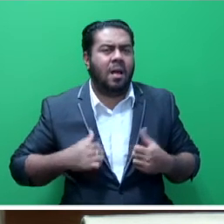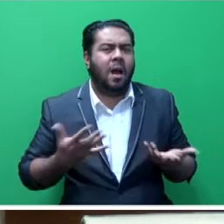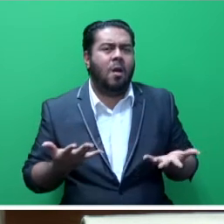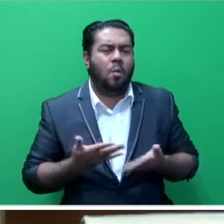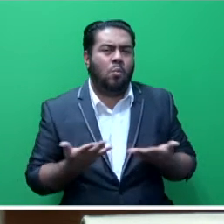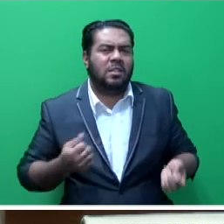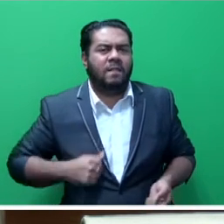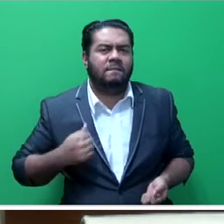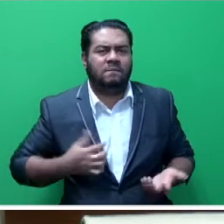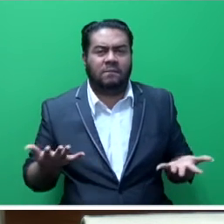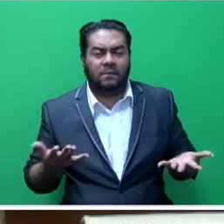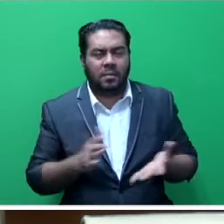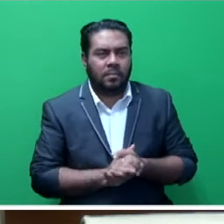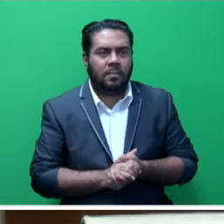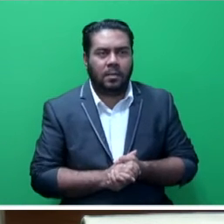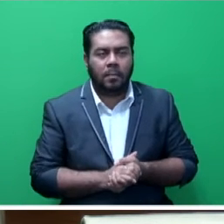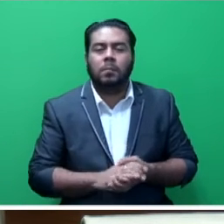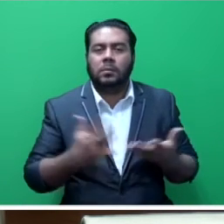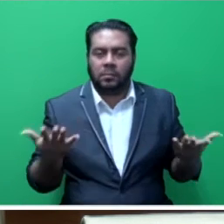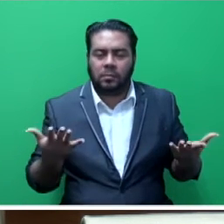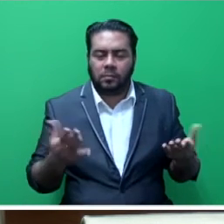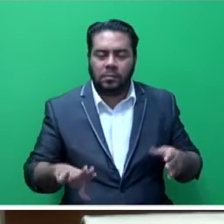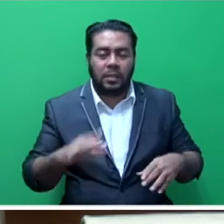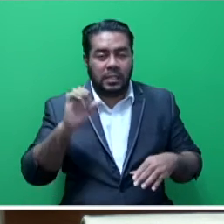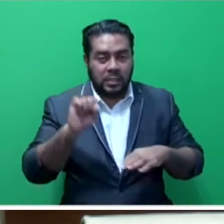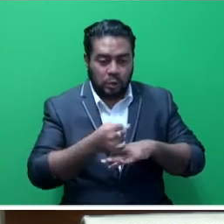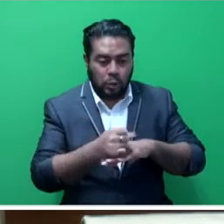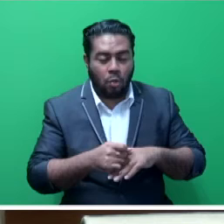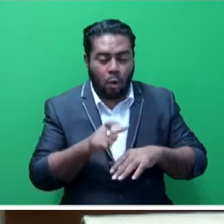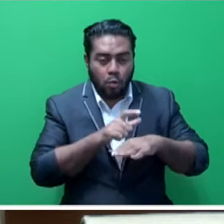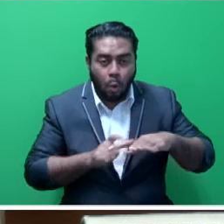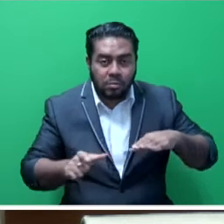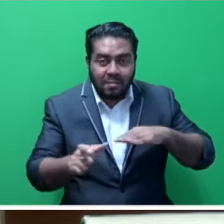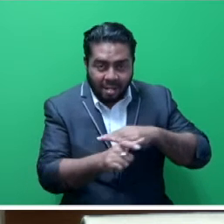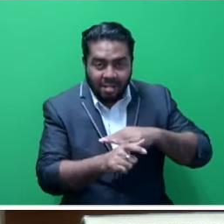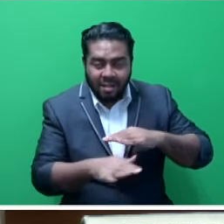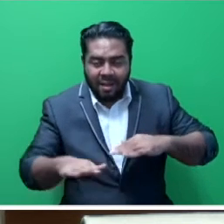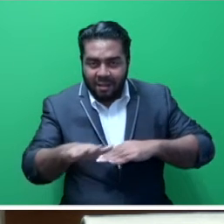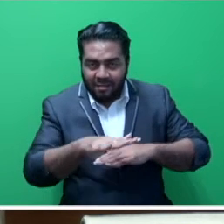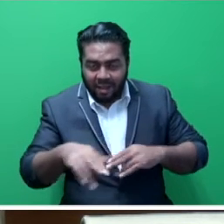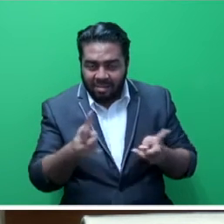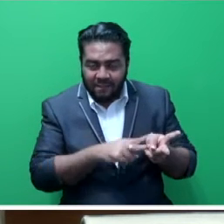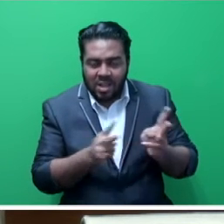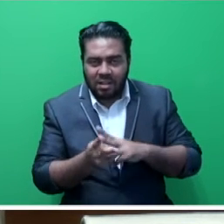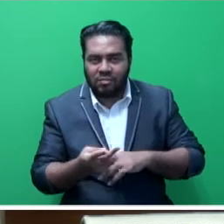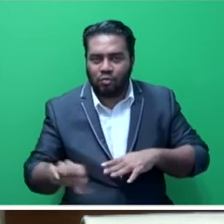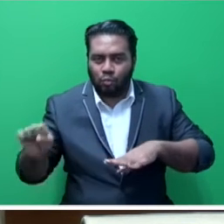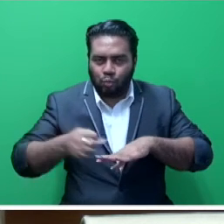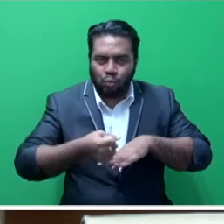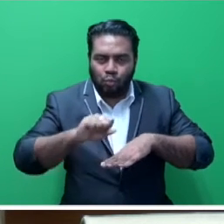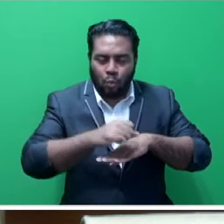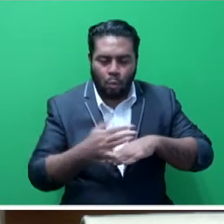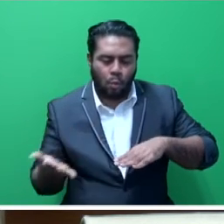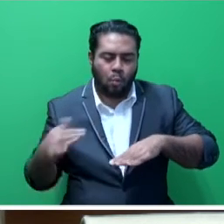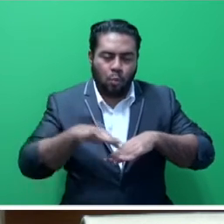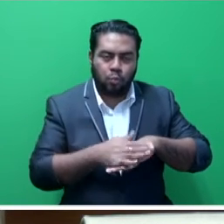that the rate at which the coastal area, their village foreground is being eroded, they are